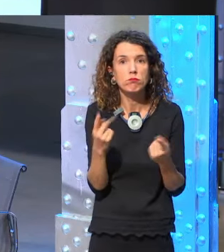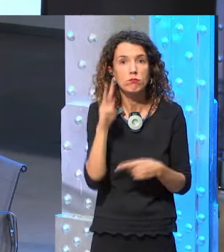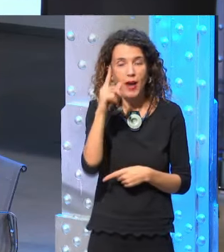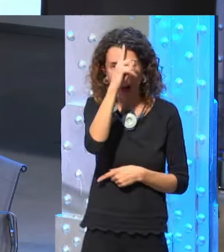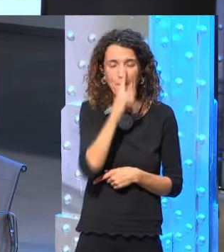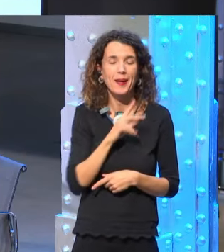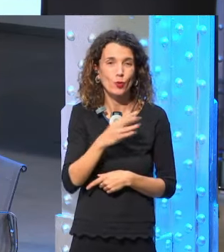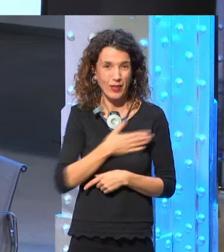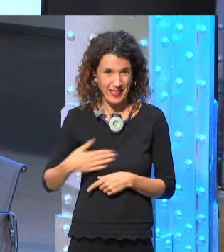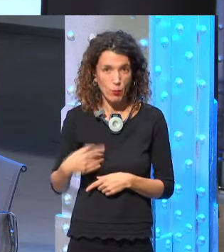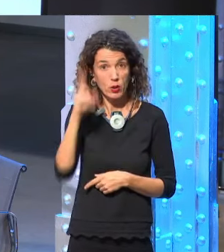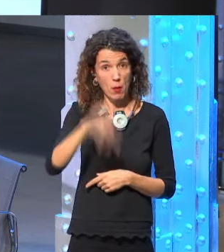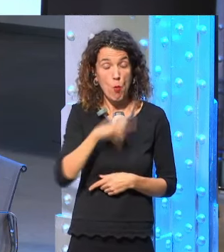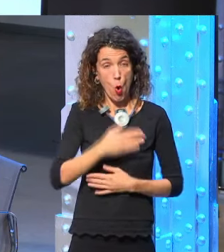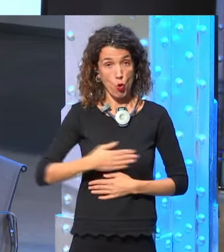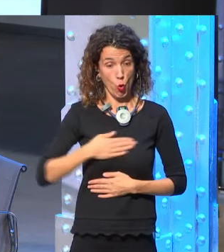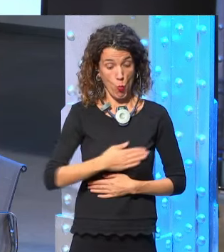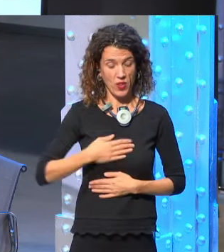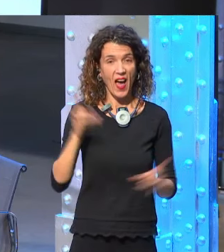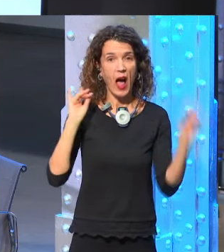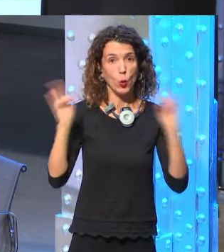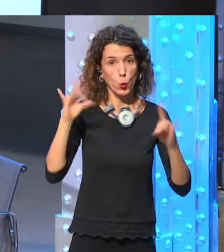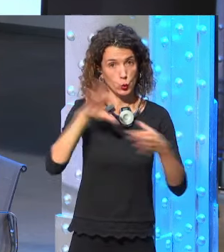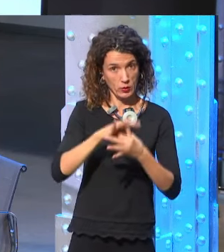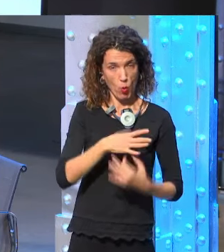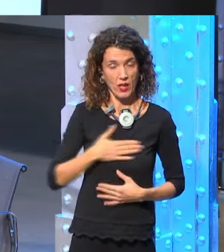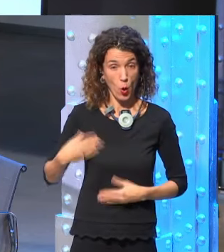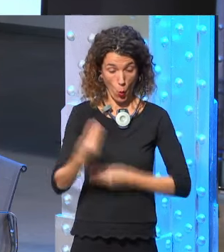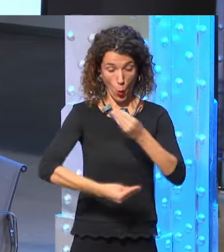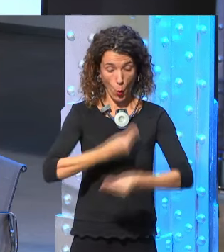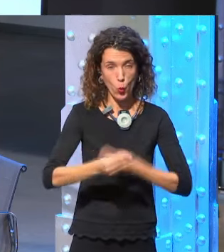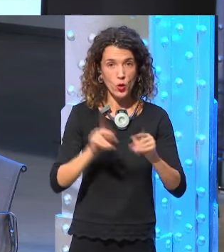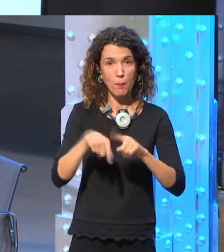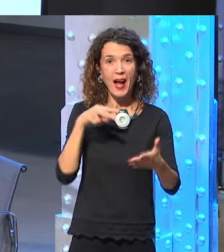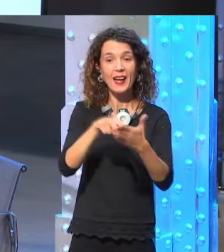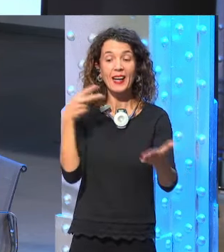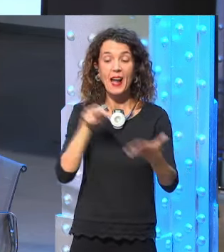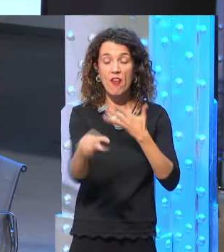in this room by diffusing and reflecting sound waves in particular ways.